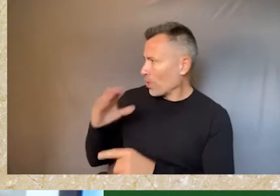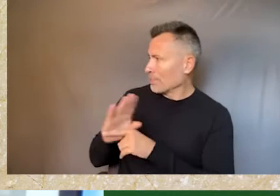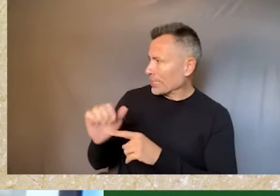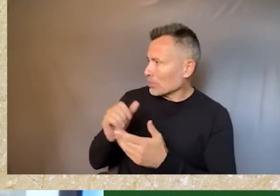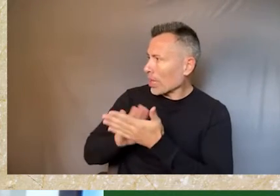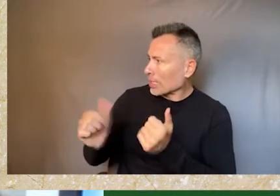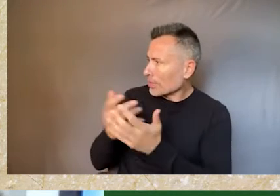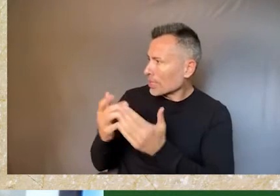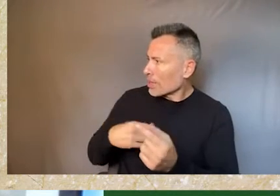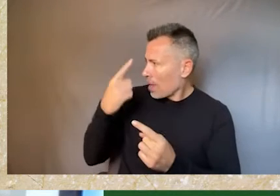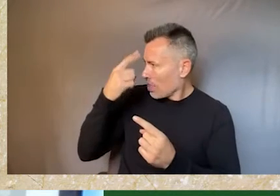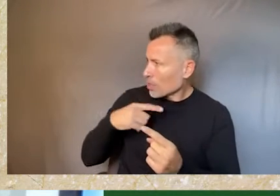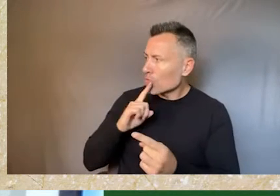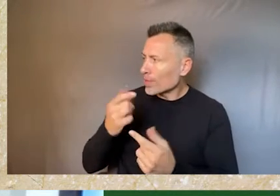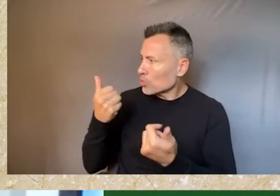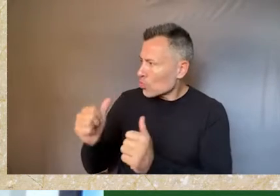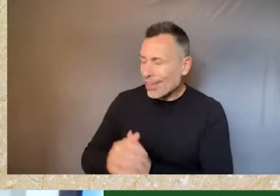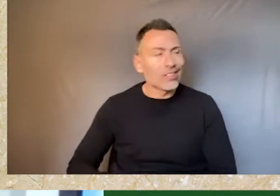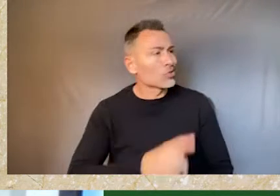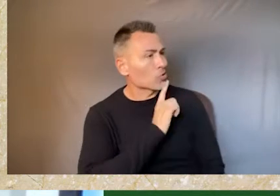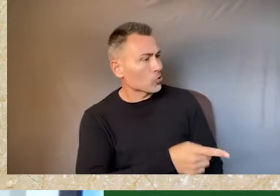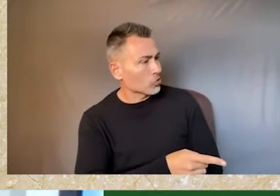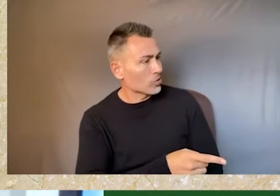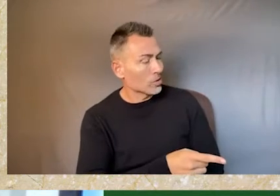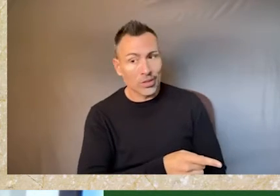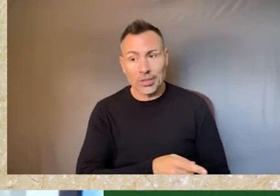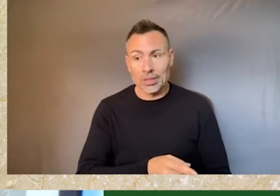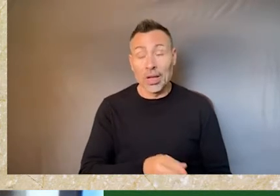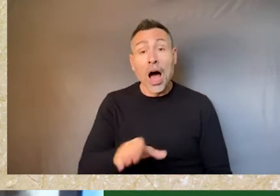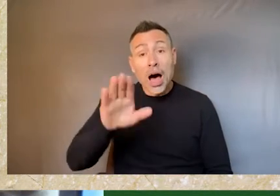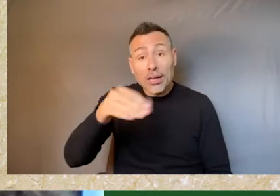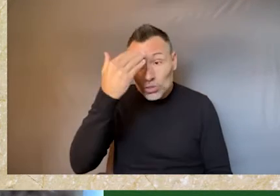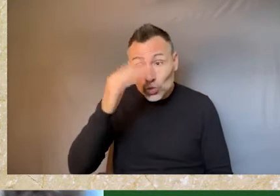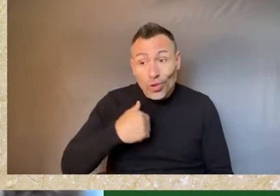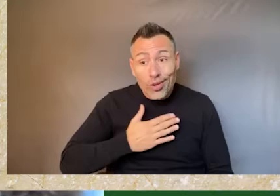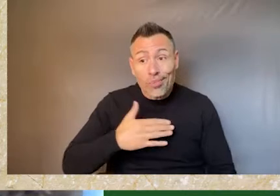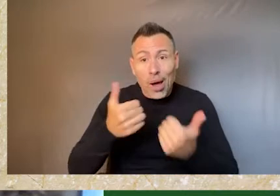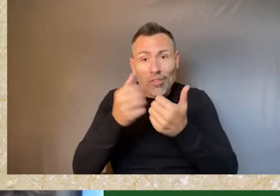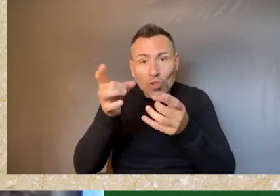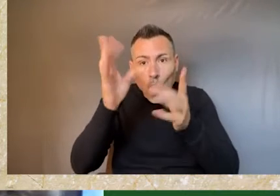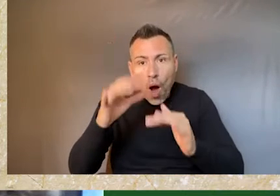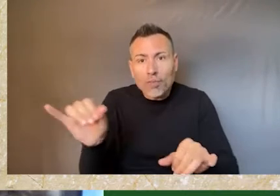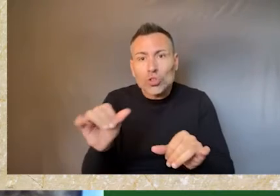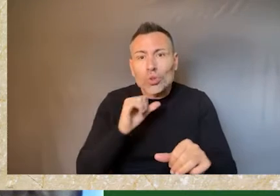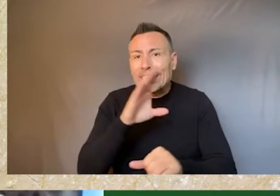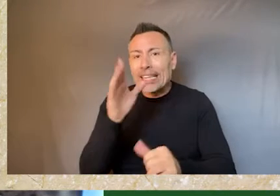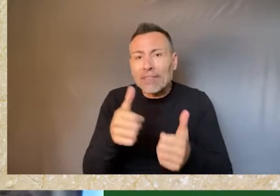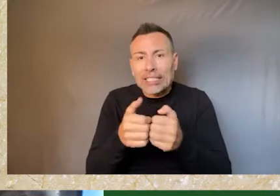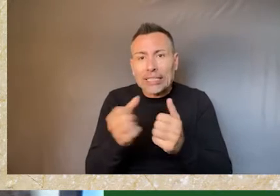that, but you'd think he really would make the effort. True. You know, my boyfriend's awful too. He never texts